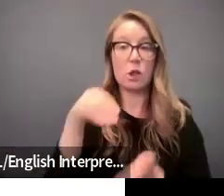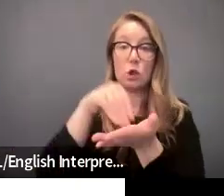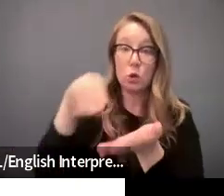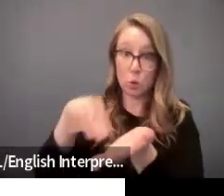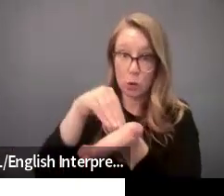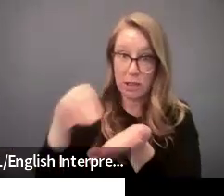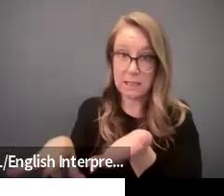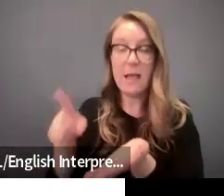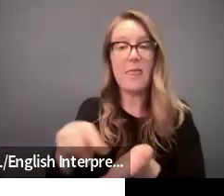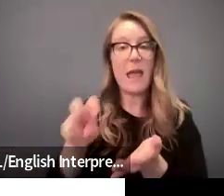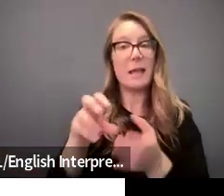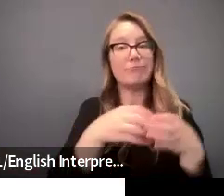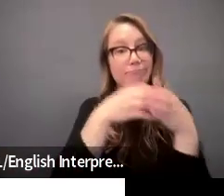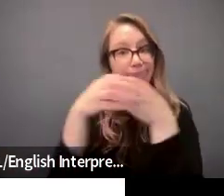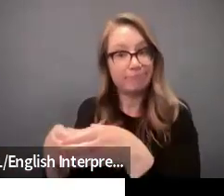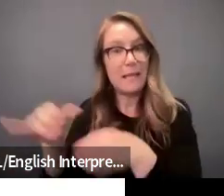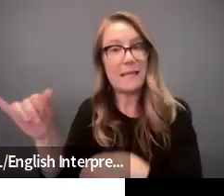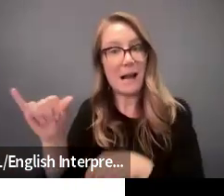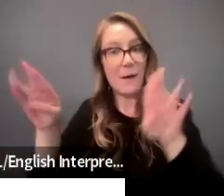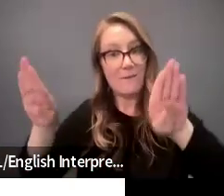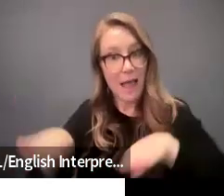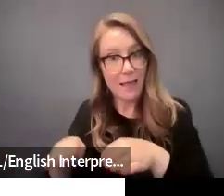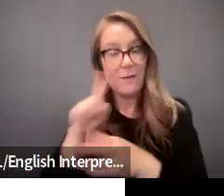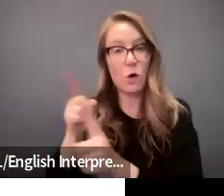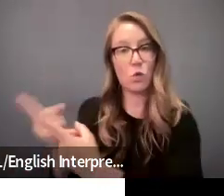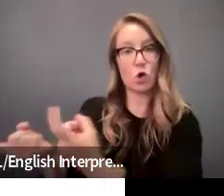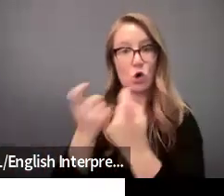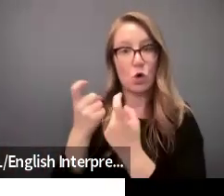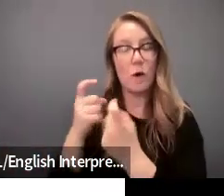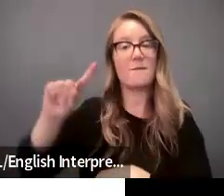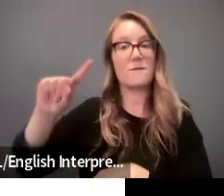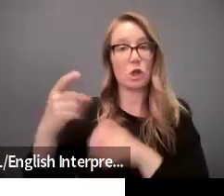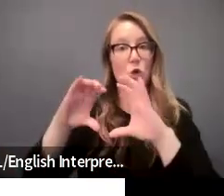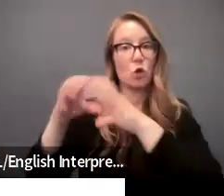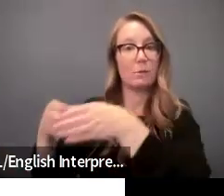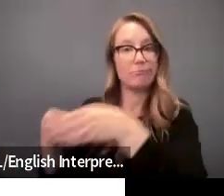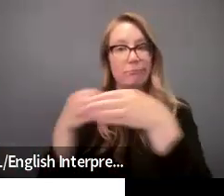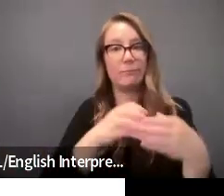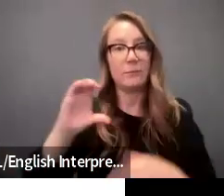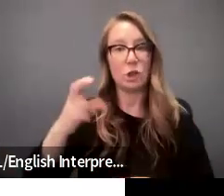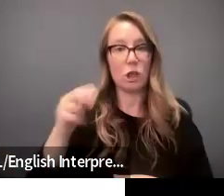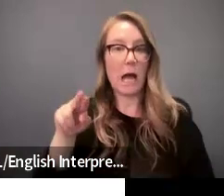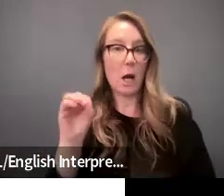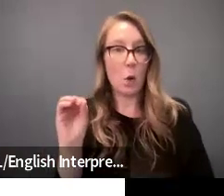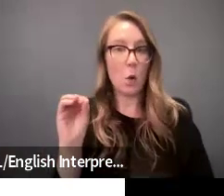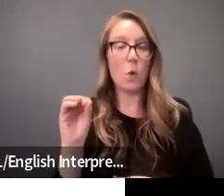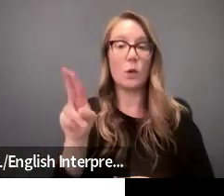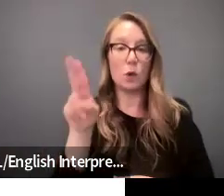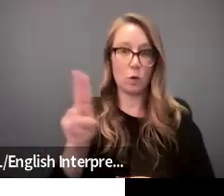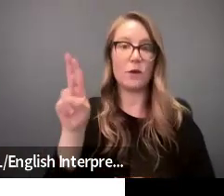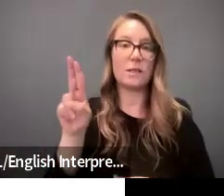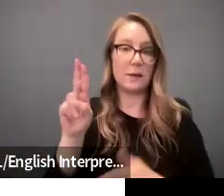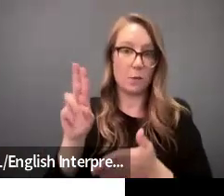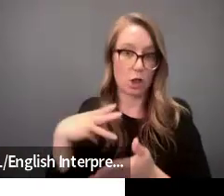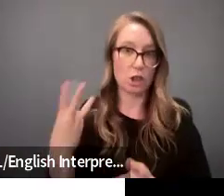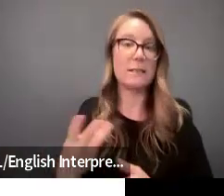students traveled to the Yakima Valley to recruit the first major group of Chicanos in the at the University of